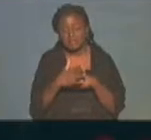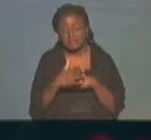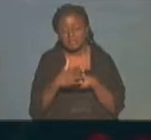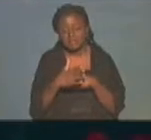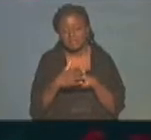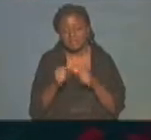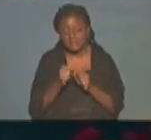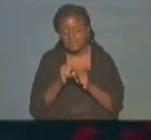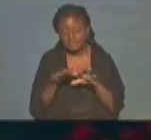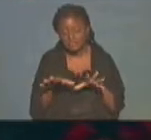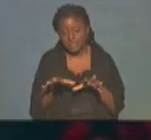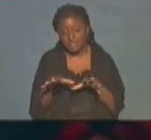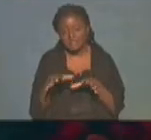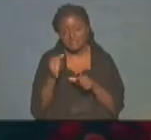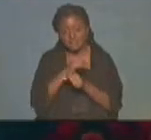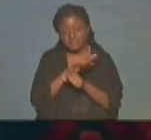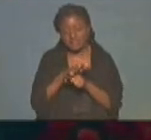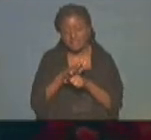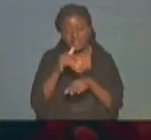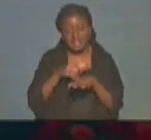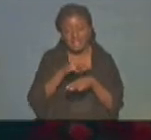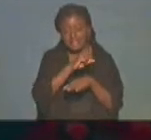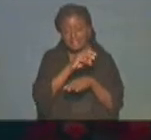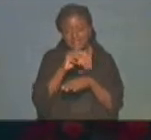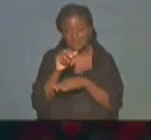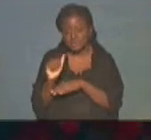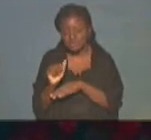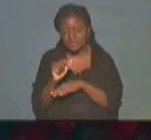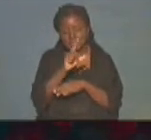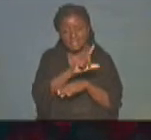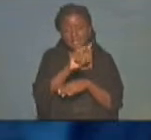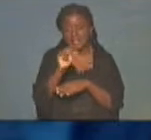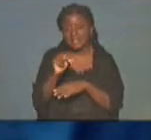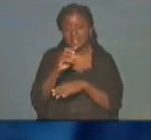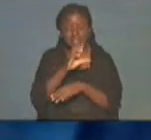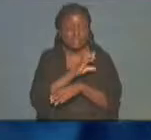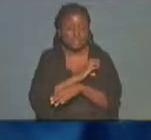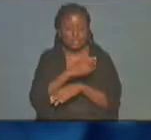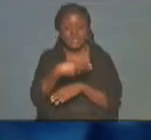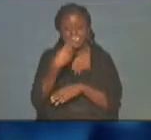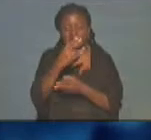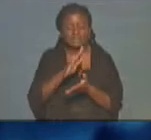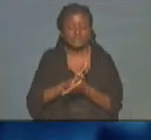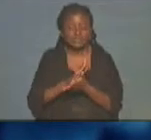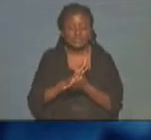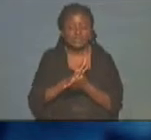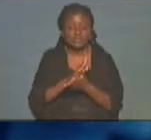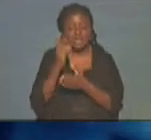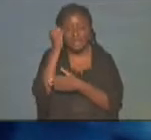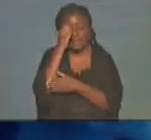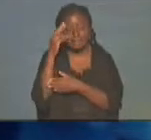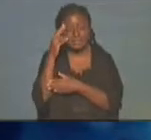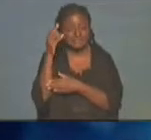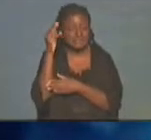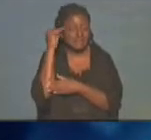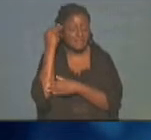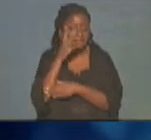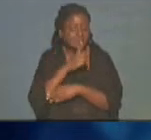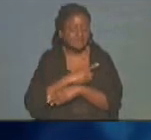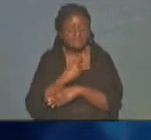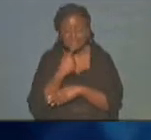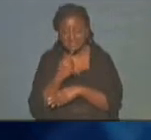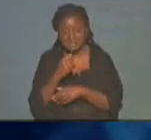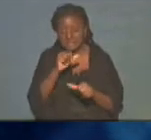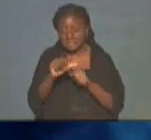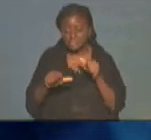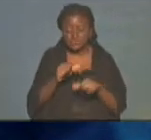of COVID-19 at Exuma's Ellen Coakley High School, Health and Wellness Minister, the Honorable Dr. Michael Darville, says the situation is under